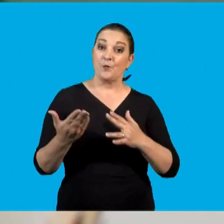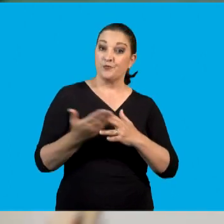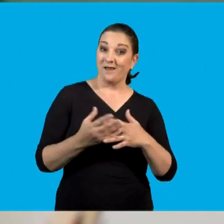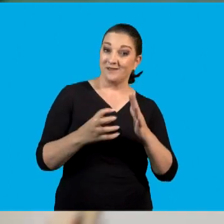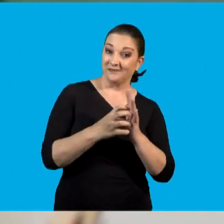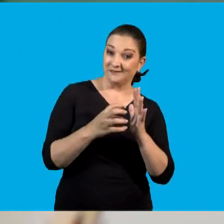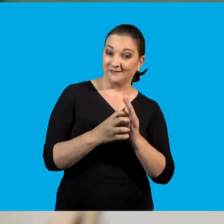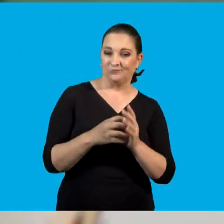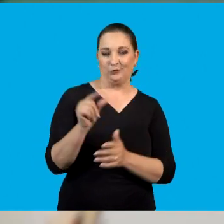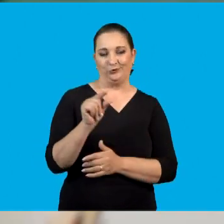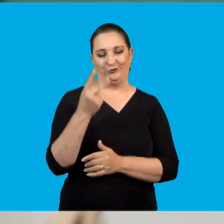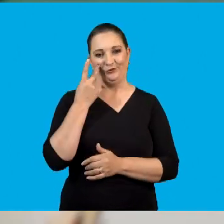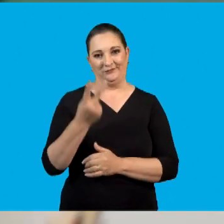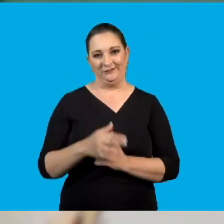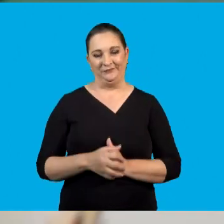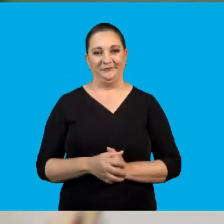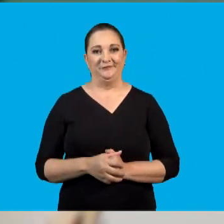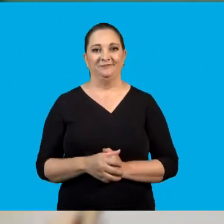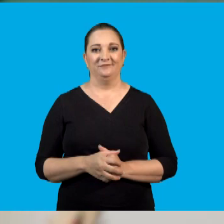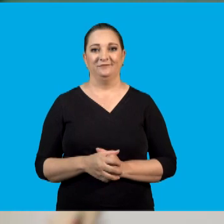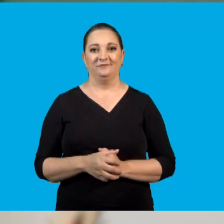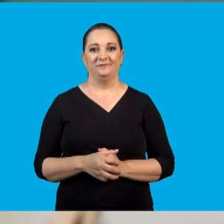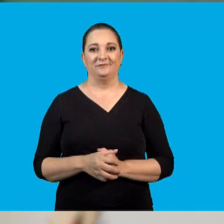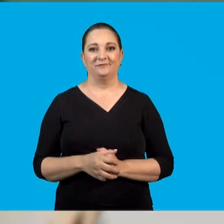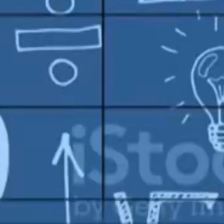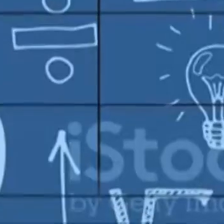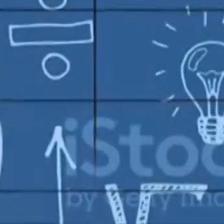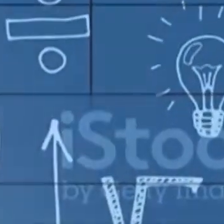break and then we'll see you just now for the rest of our lesson.